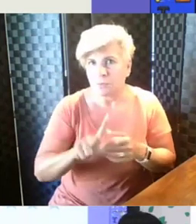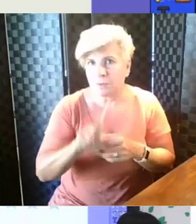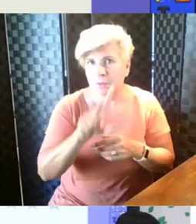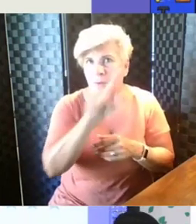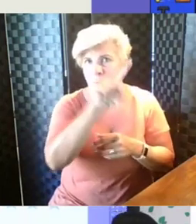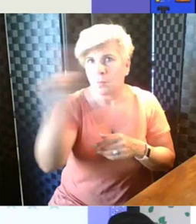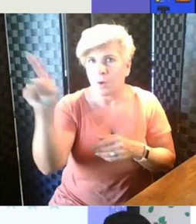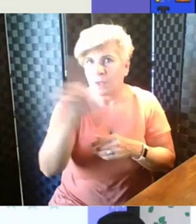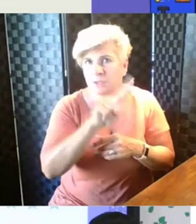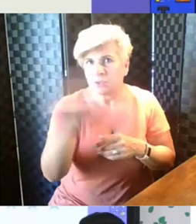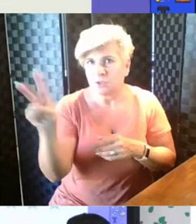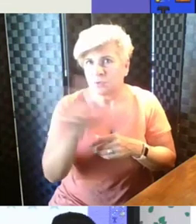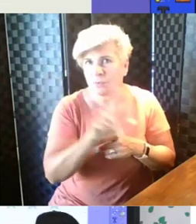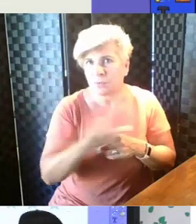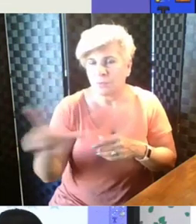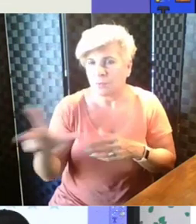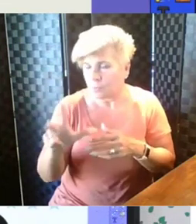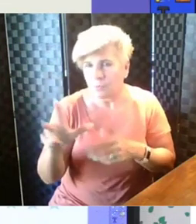1, 2, 3 rows.